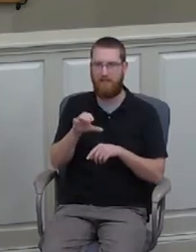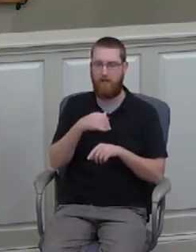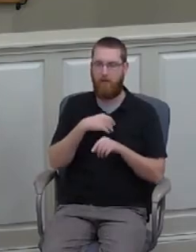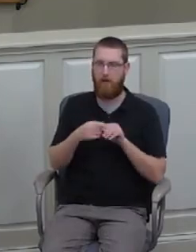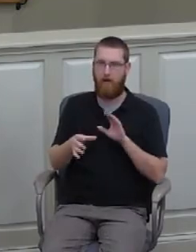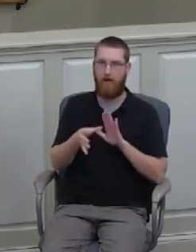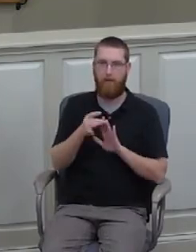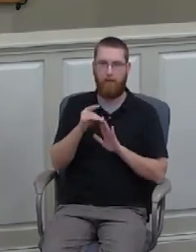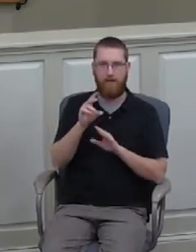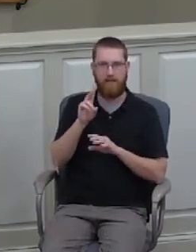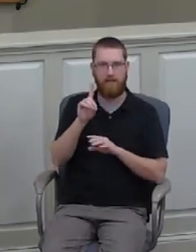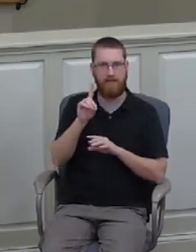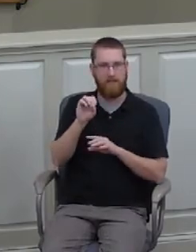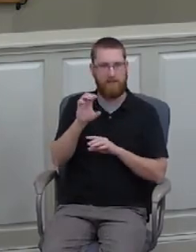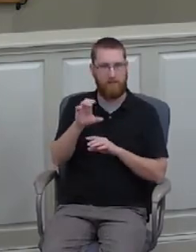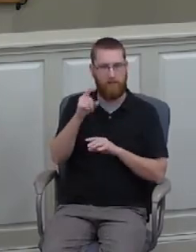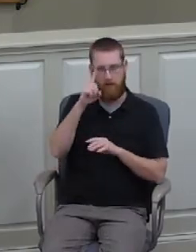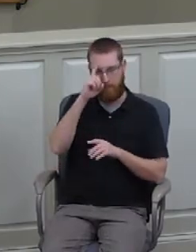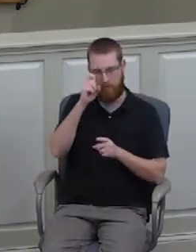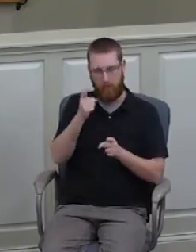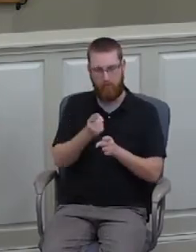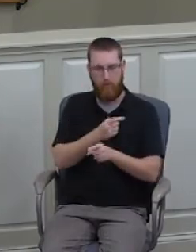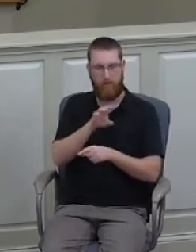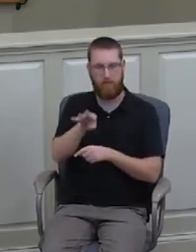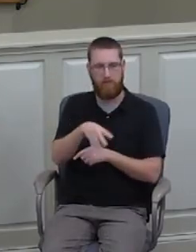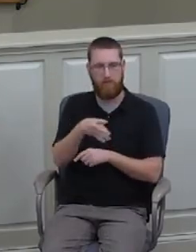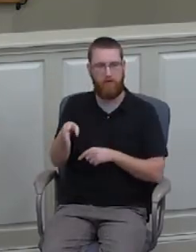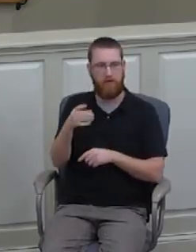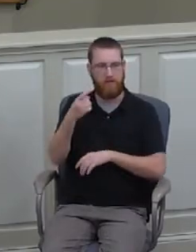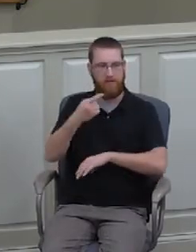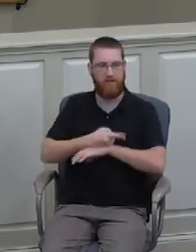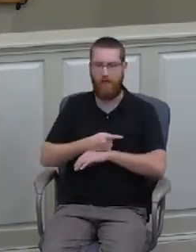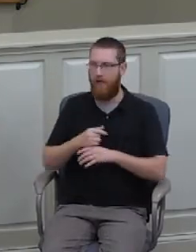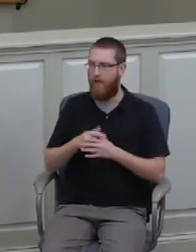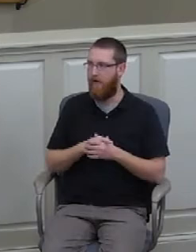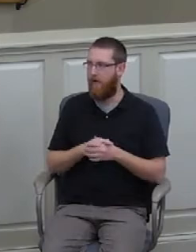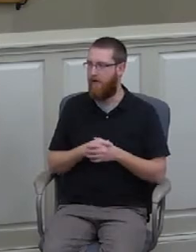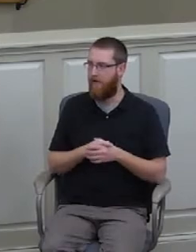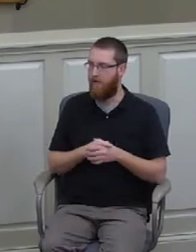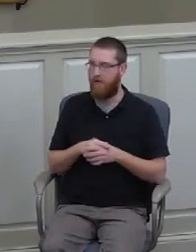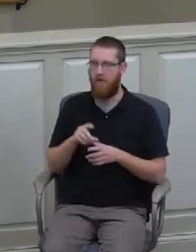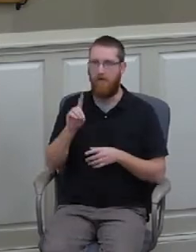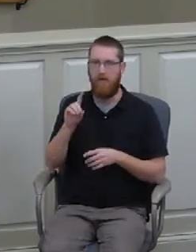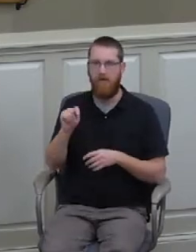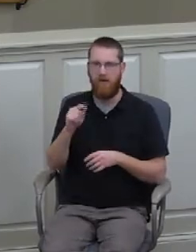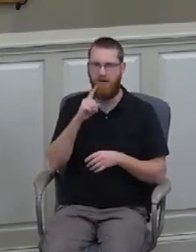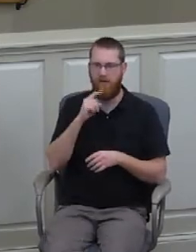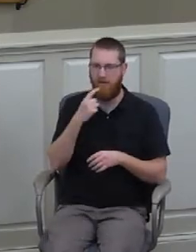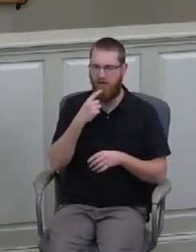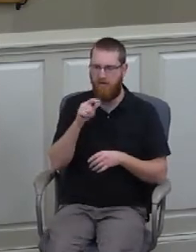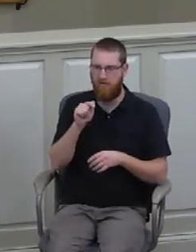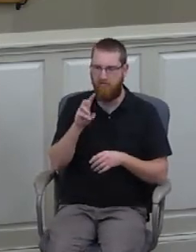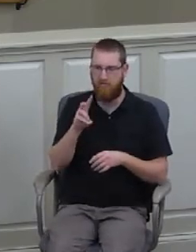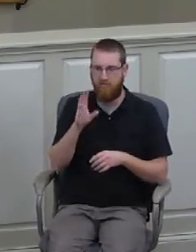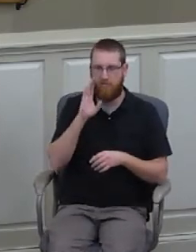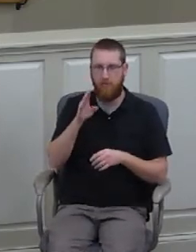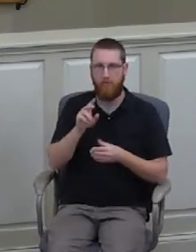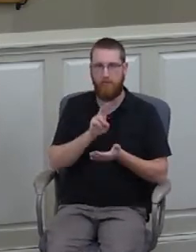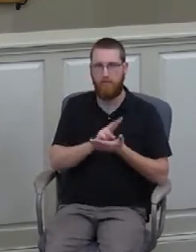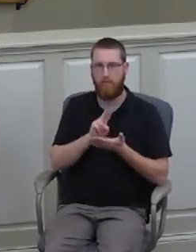23rd because that's the regular scheduled date, unless we decide that. Well, the something 16th else. is going to be